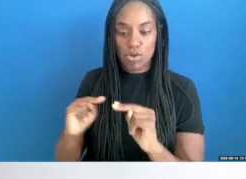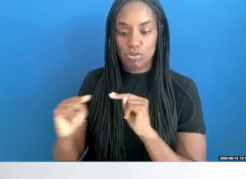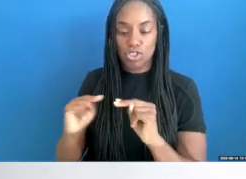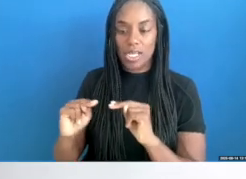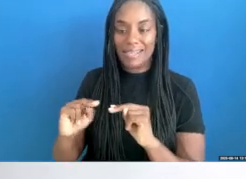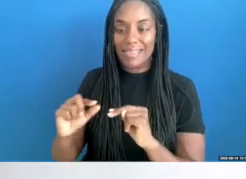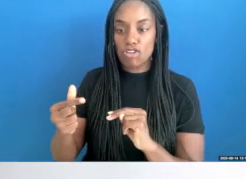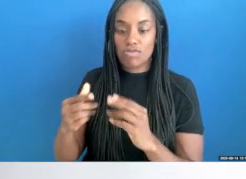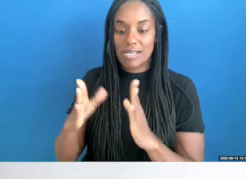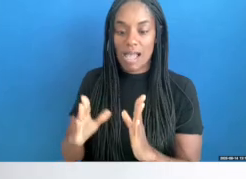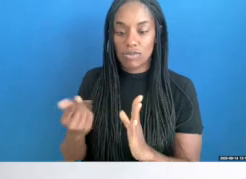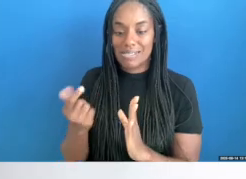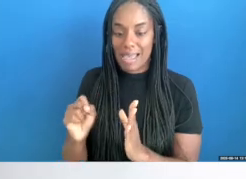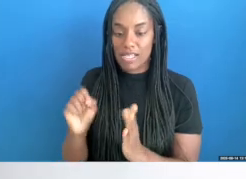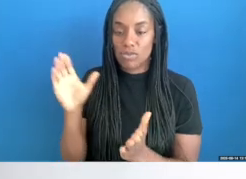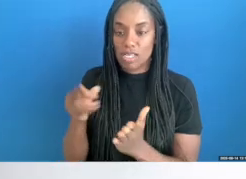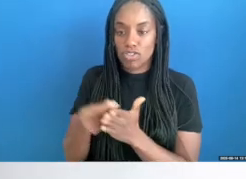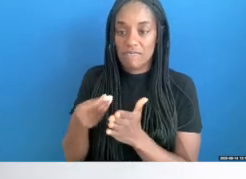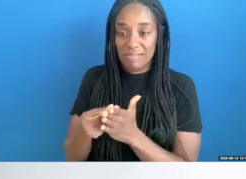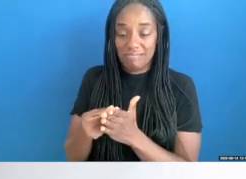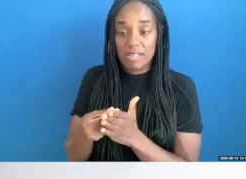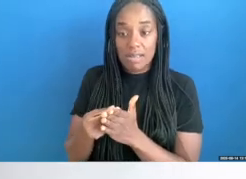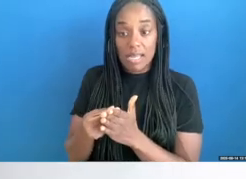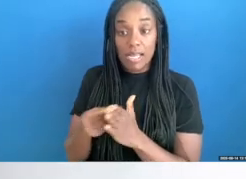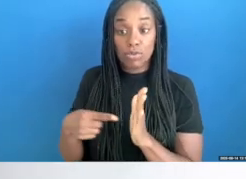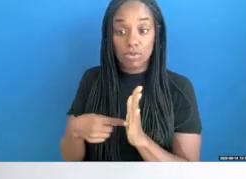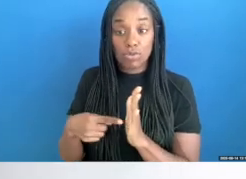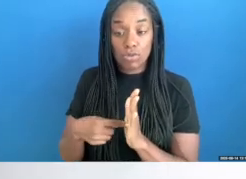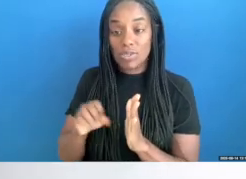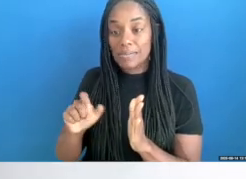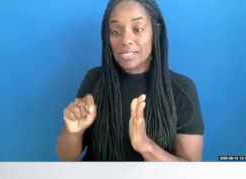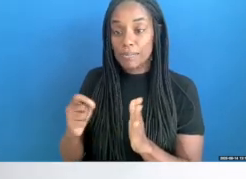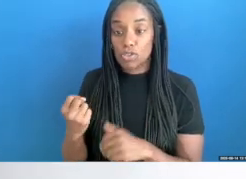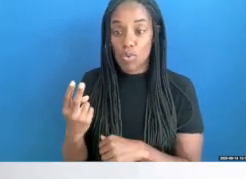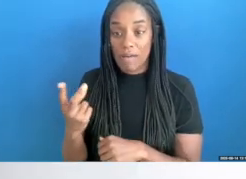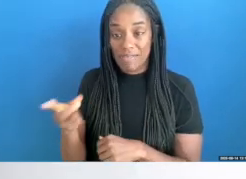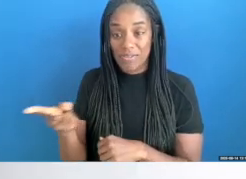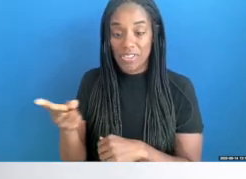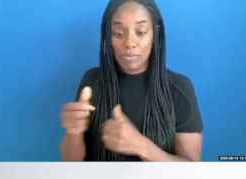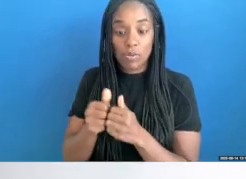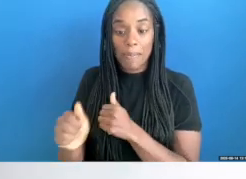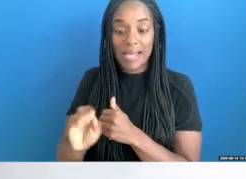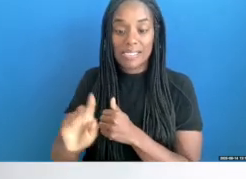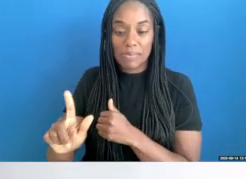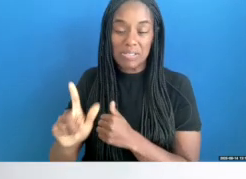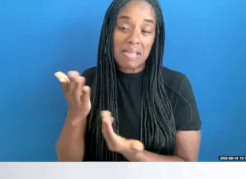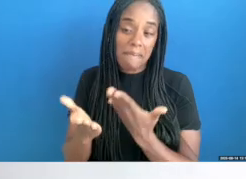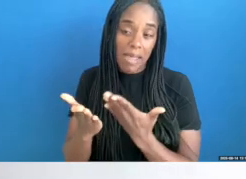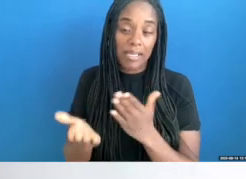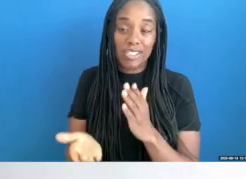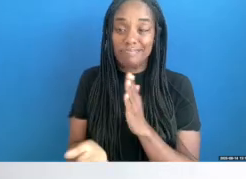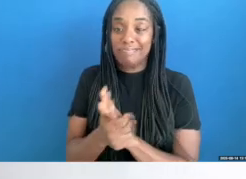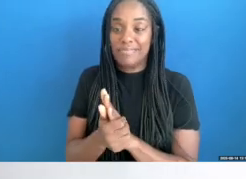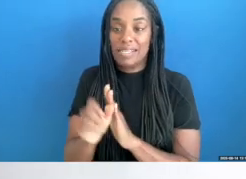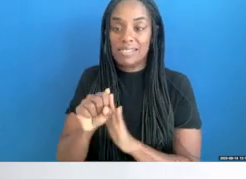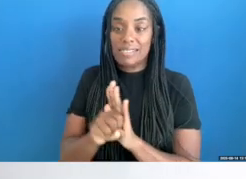until September 12th this year to pass bills that could amend the state budget by adding or